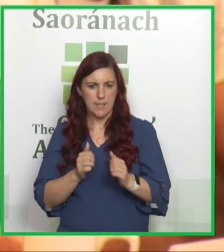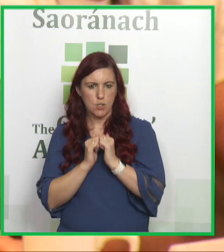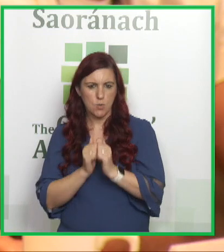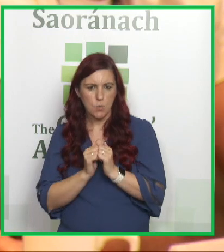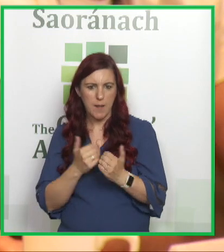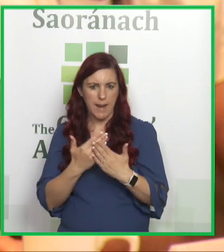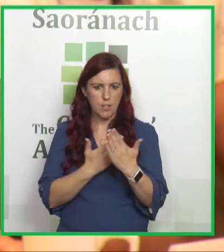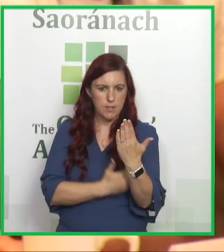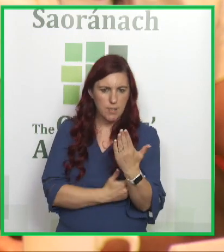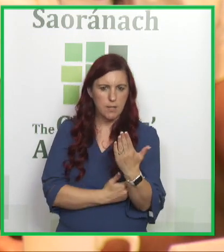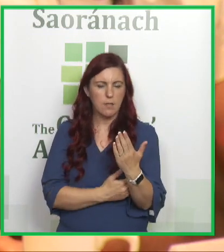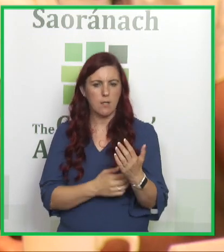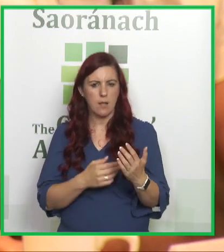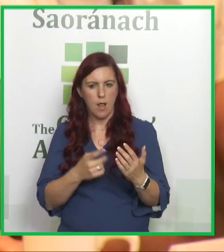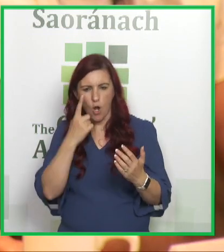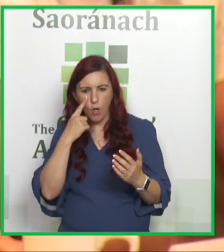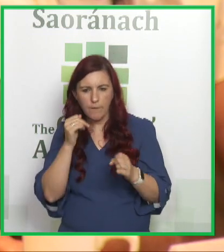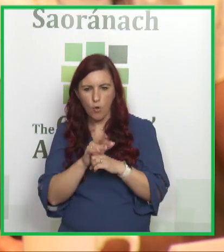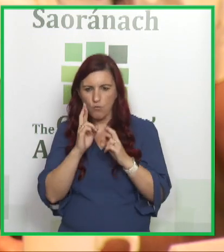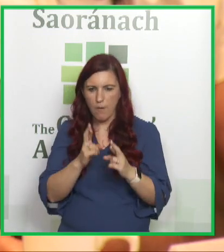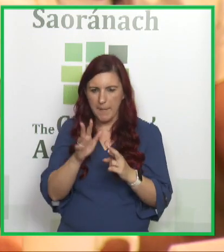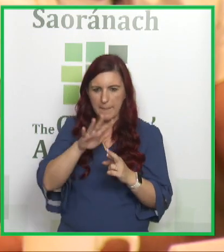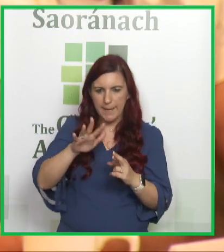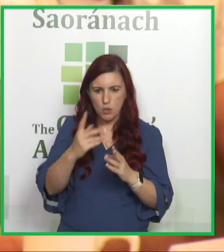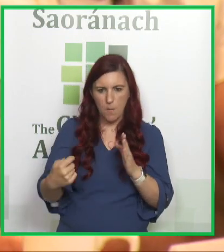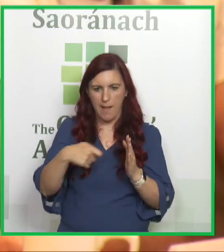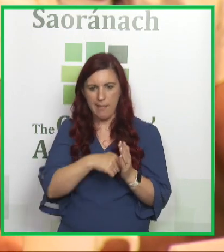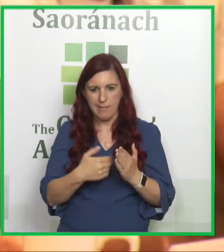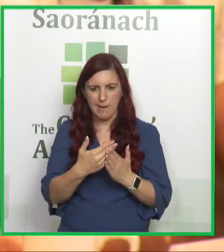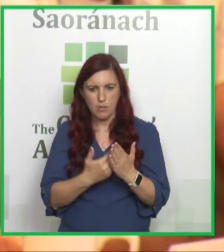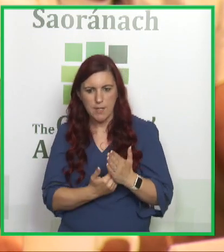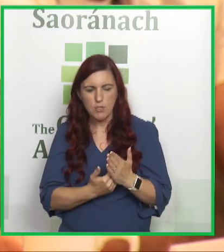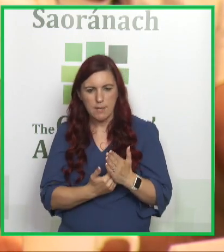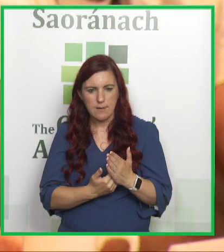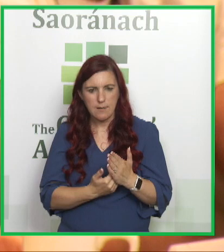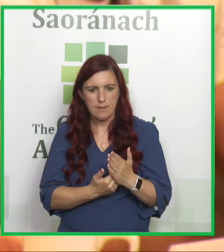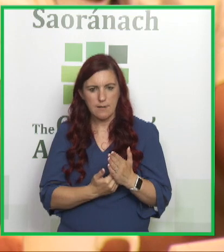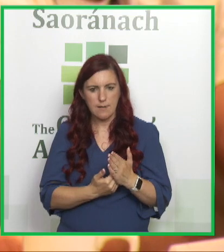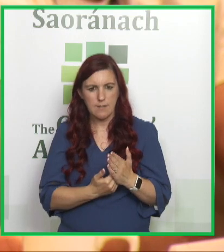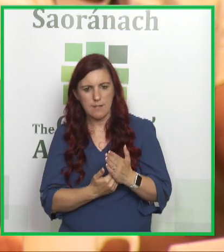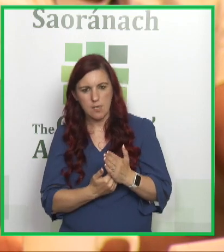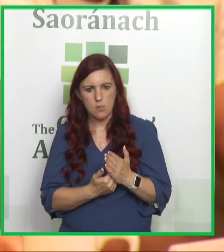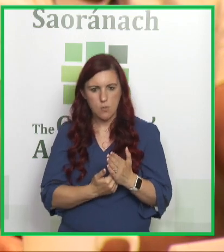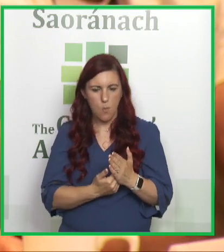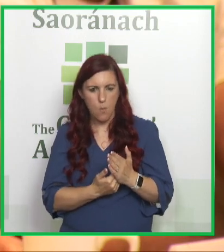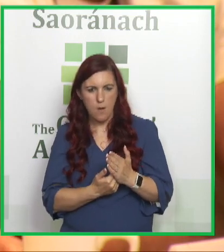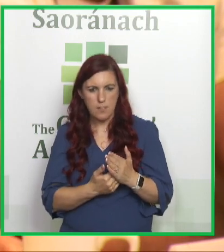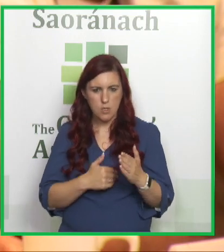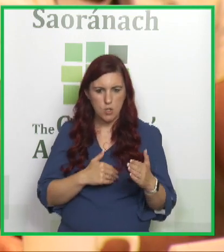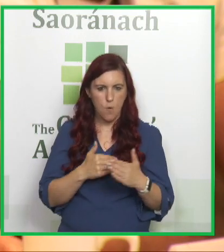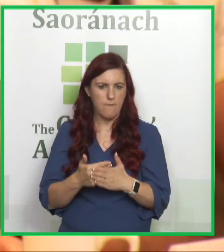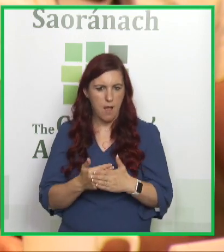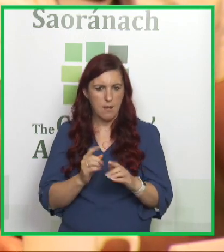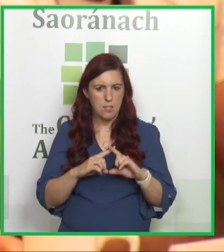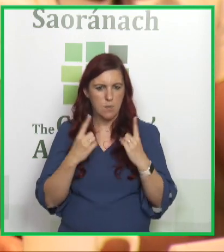legislative vehicle is being sought where this proposal can be included. To date, the Department of